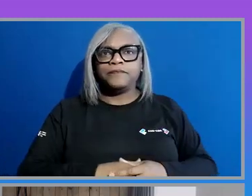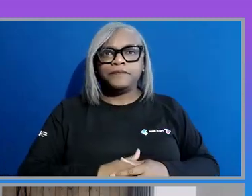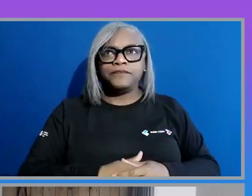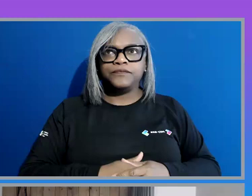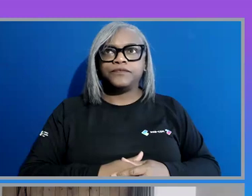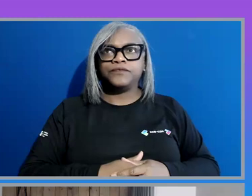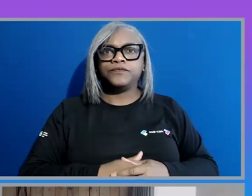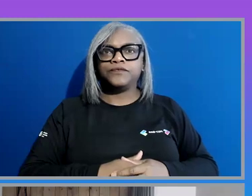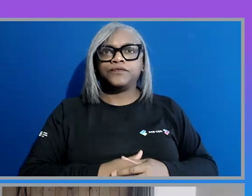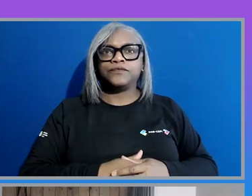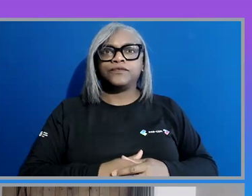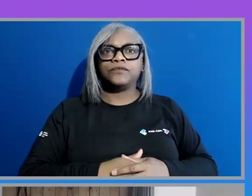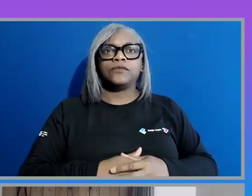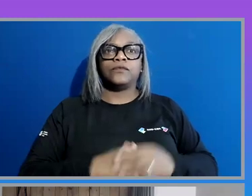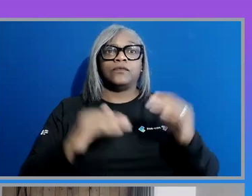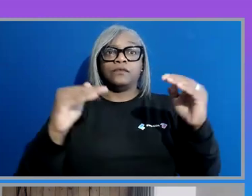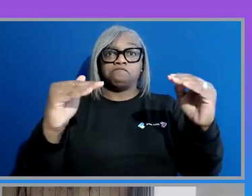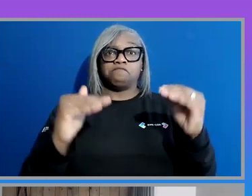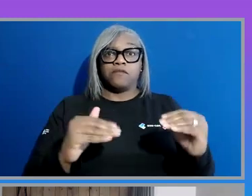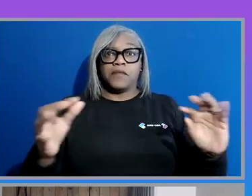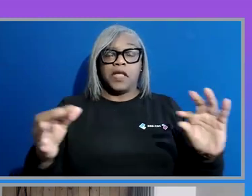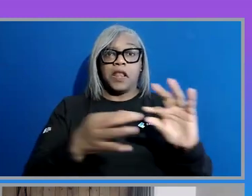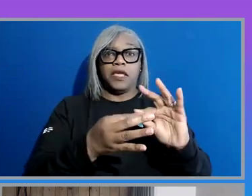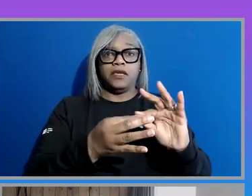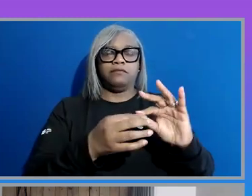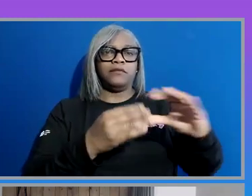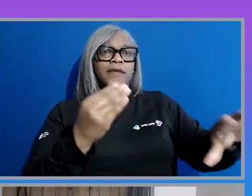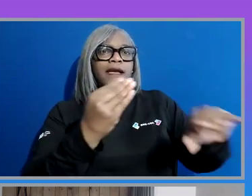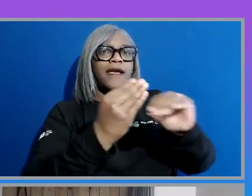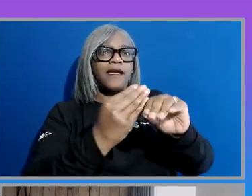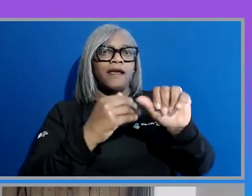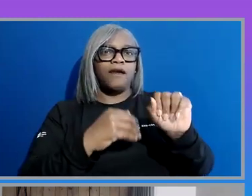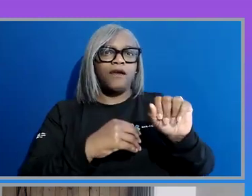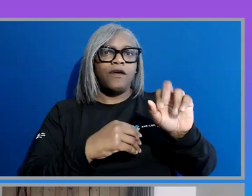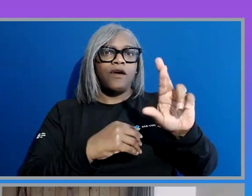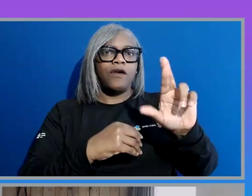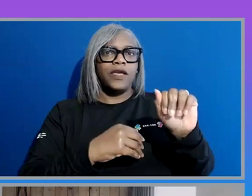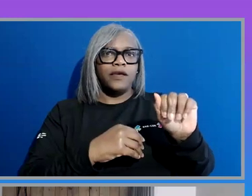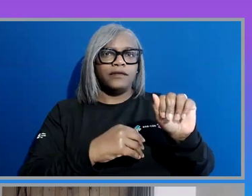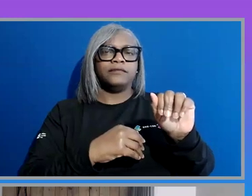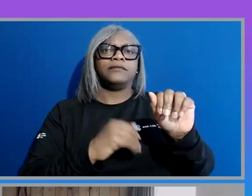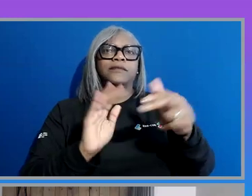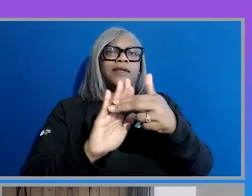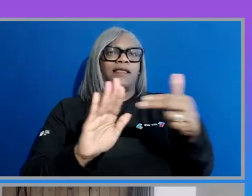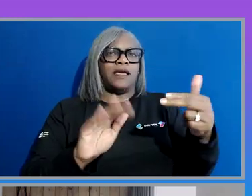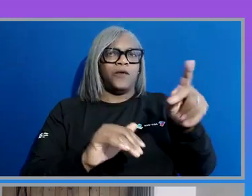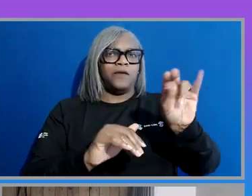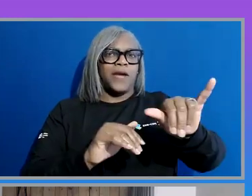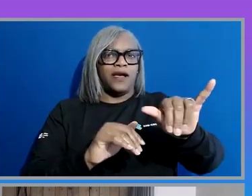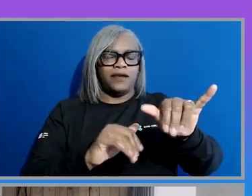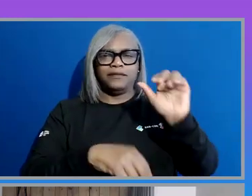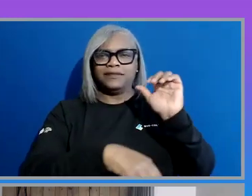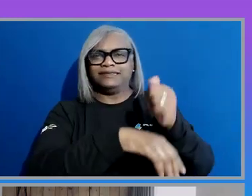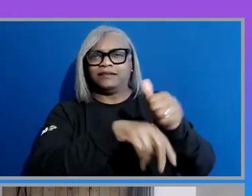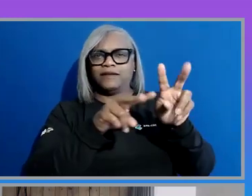Then on the link element, we'll add the ARIA labeled by attribute and set the value to the